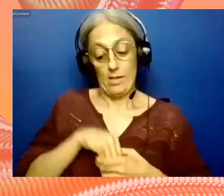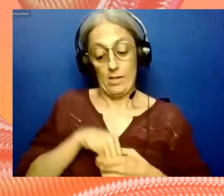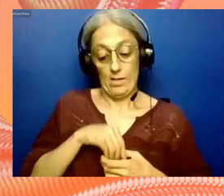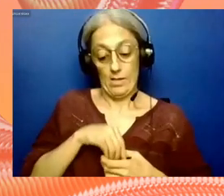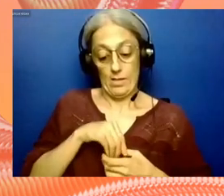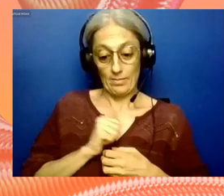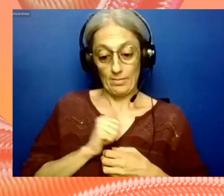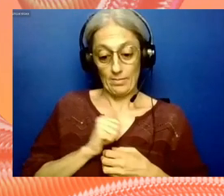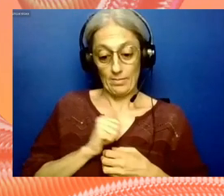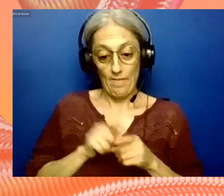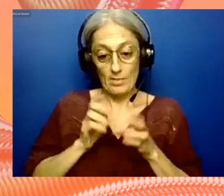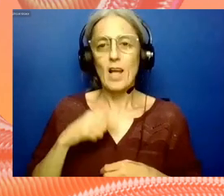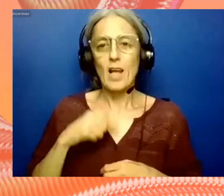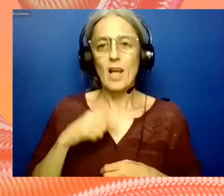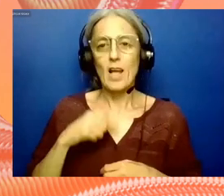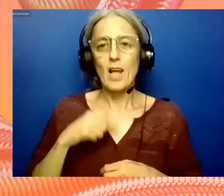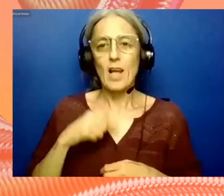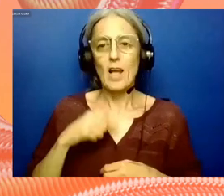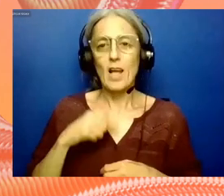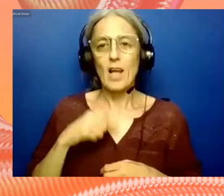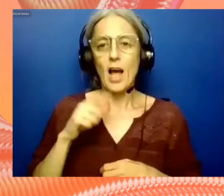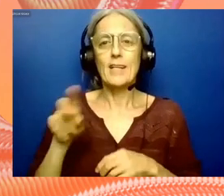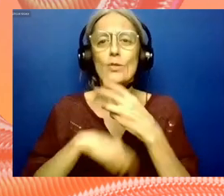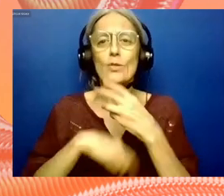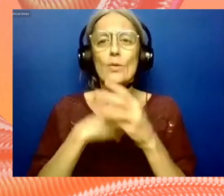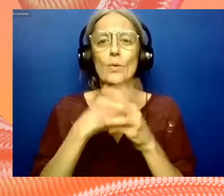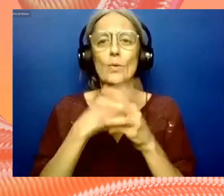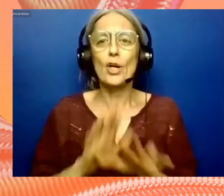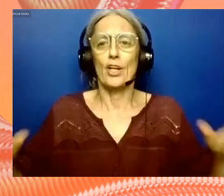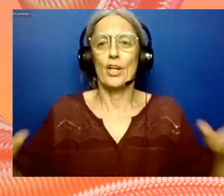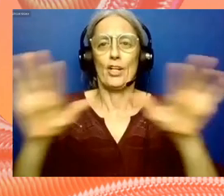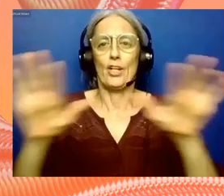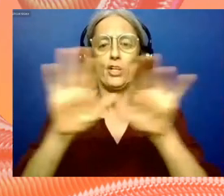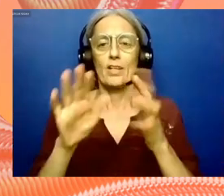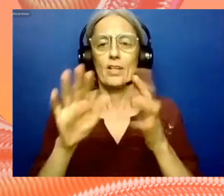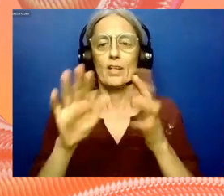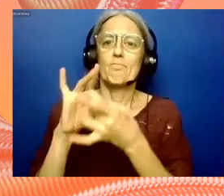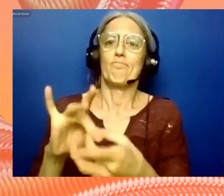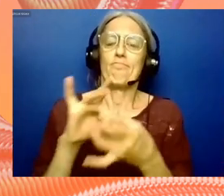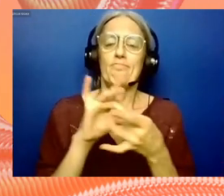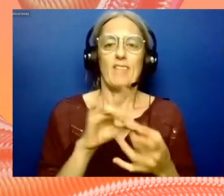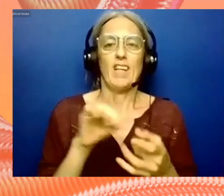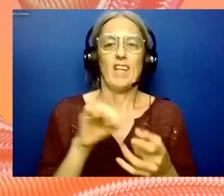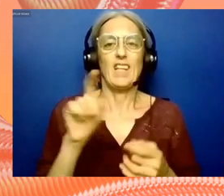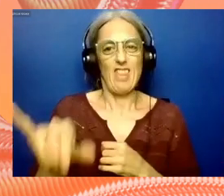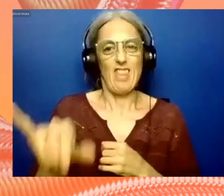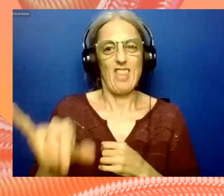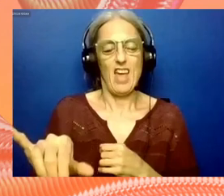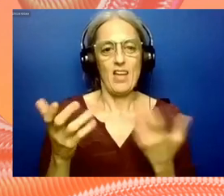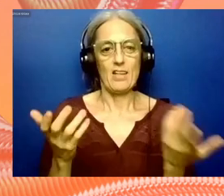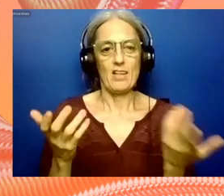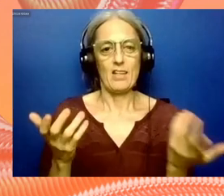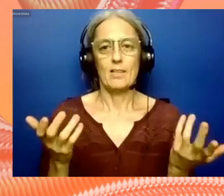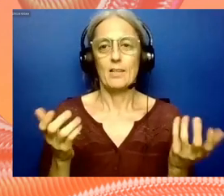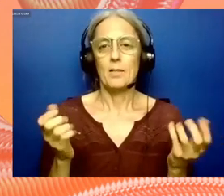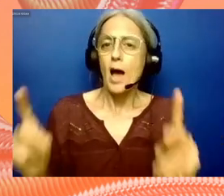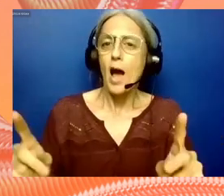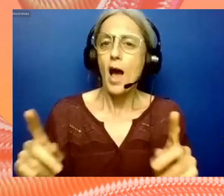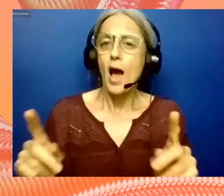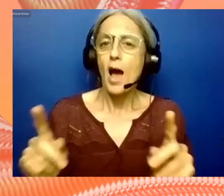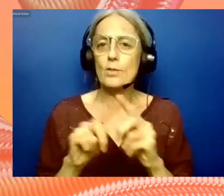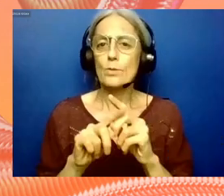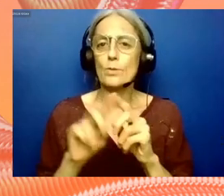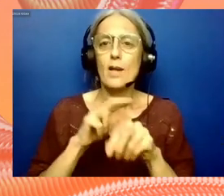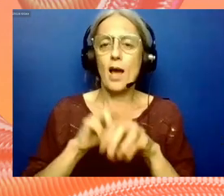bring me back to and restore this something that shows me about a balance